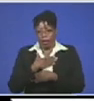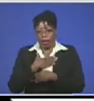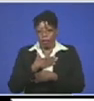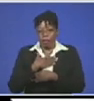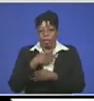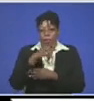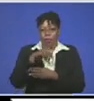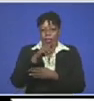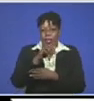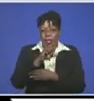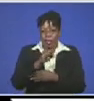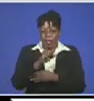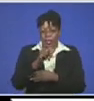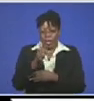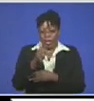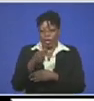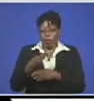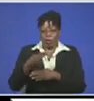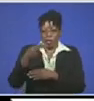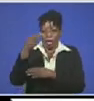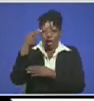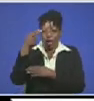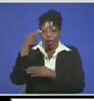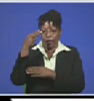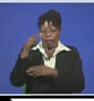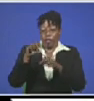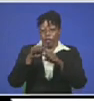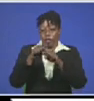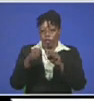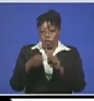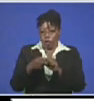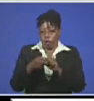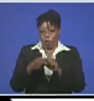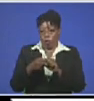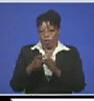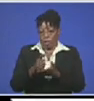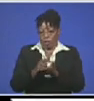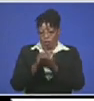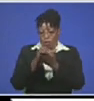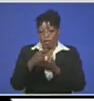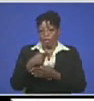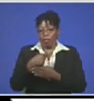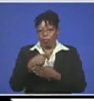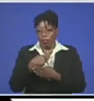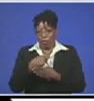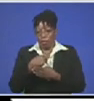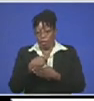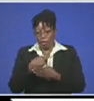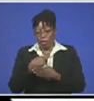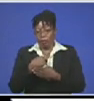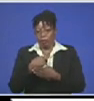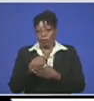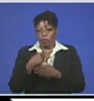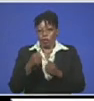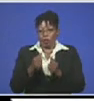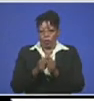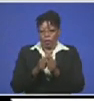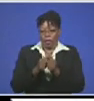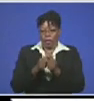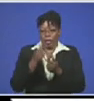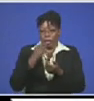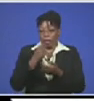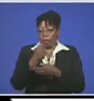my PSA was elevated, and so, you know, they treated me with antibiotics, and then